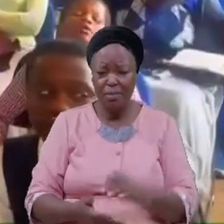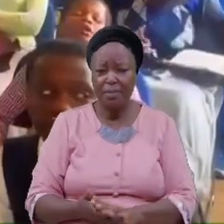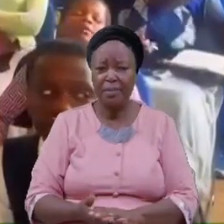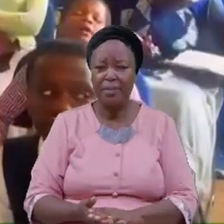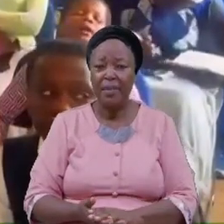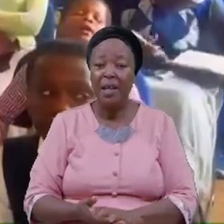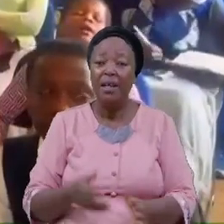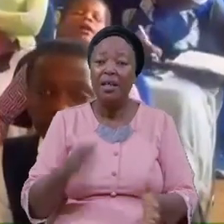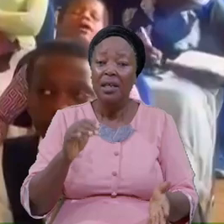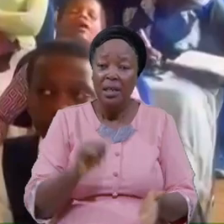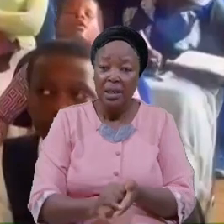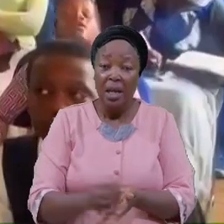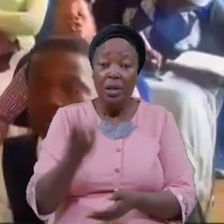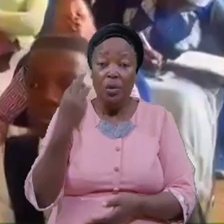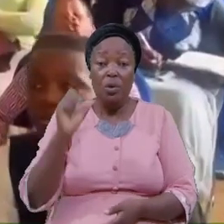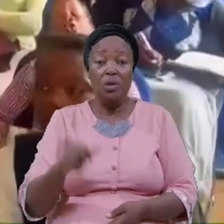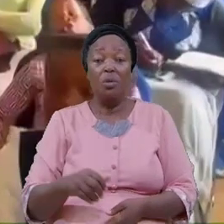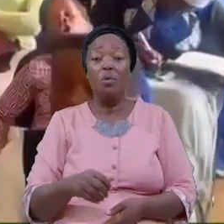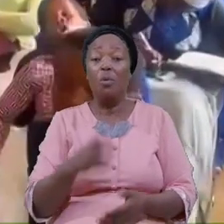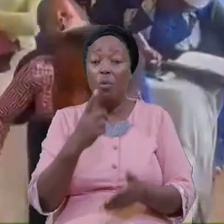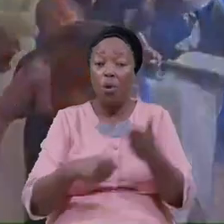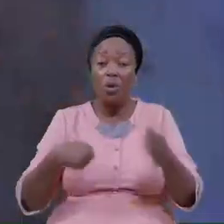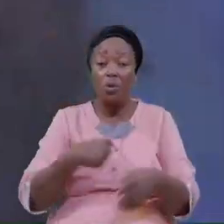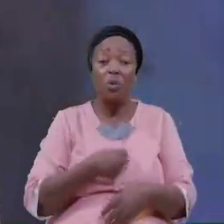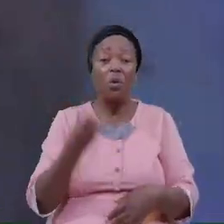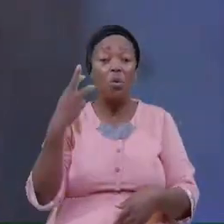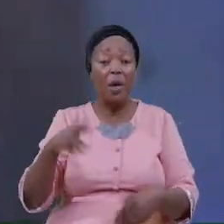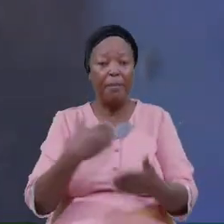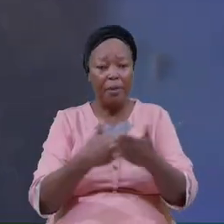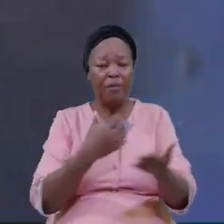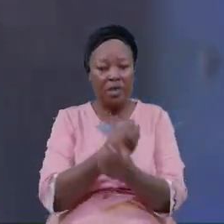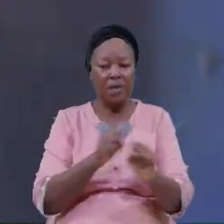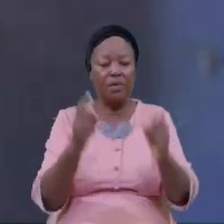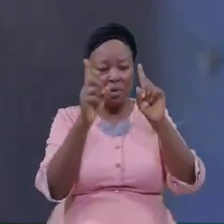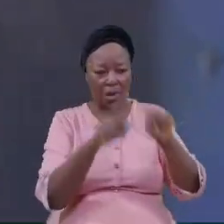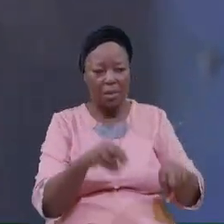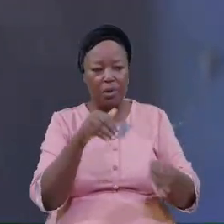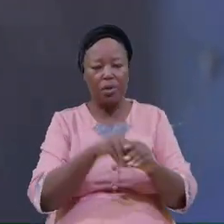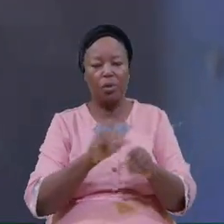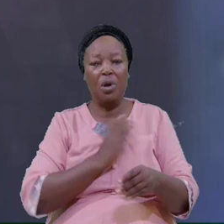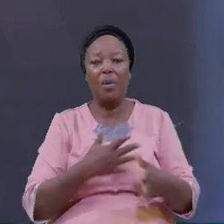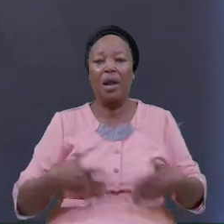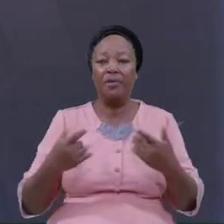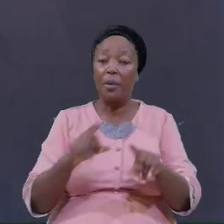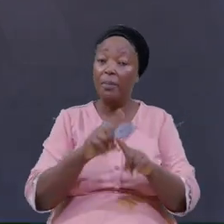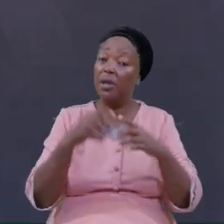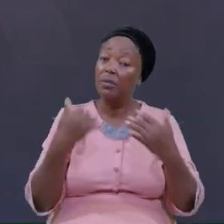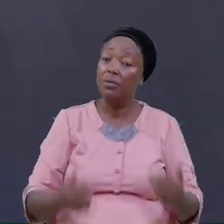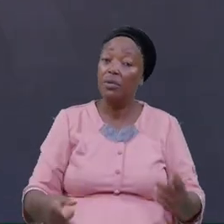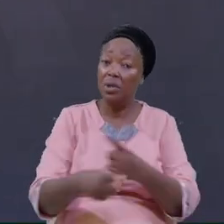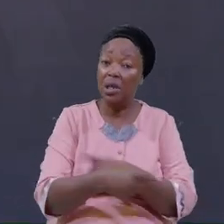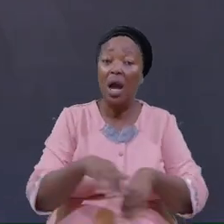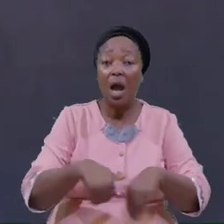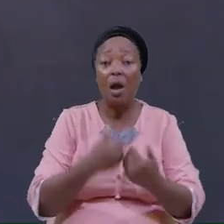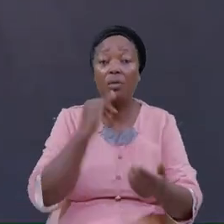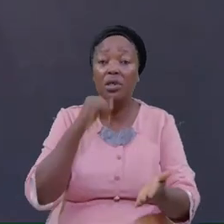The world before salvation ça, came. C'est le monde dans lequel nous étions avant le salut. But today, how is it? Mais aujourd'hui,